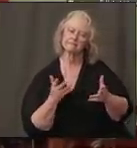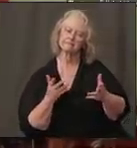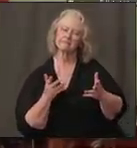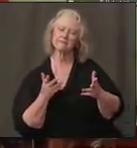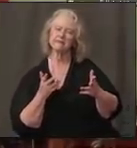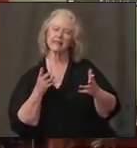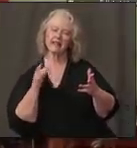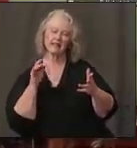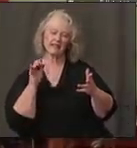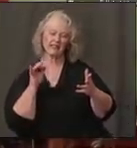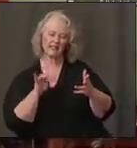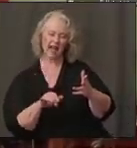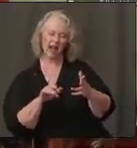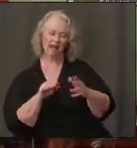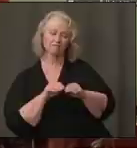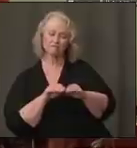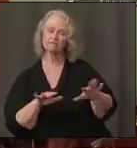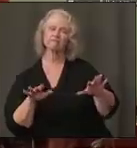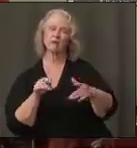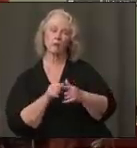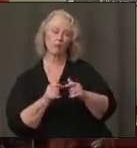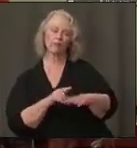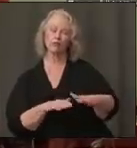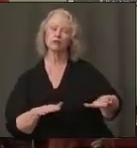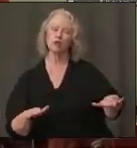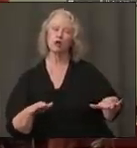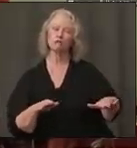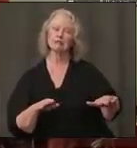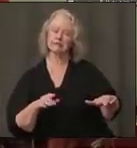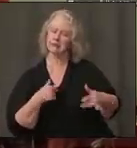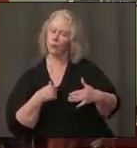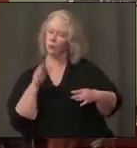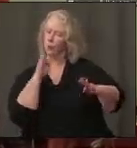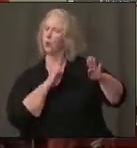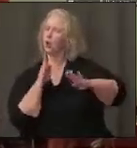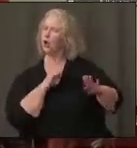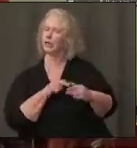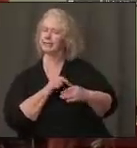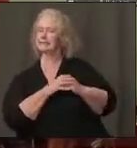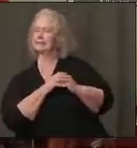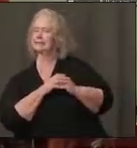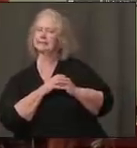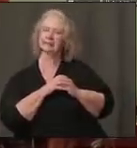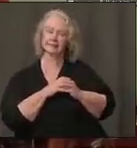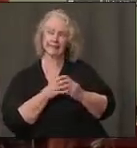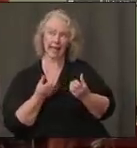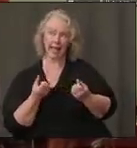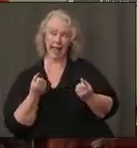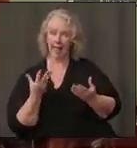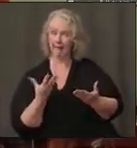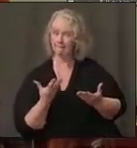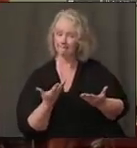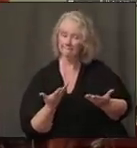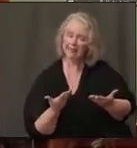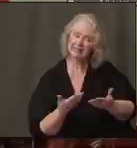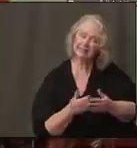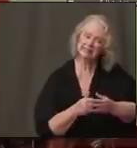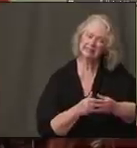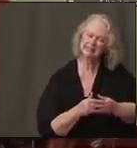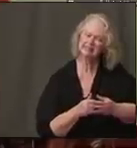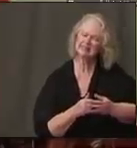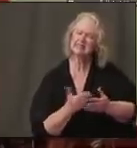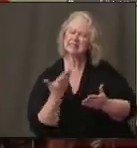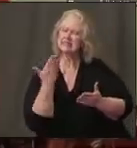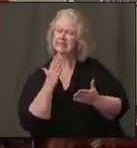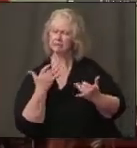inflammatory syndrome. That is a worry, and we have, it's hard to know exactly how many numbers, but probably about less than